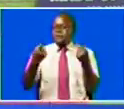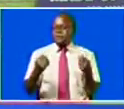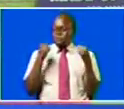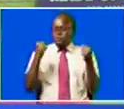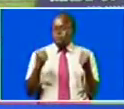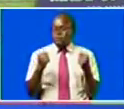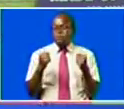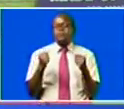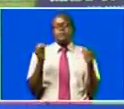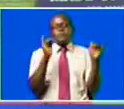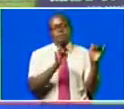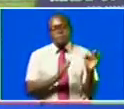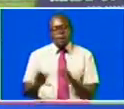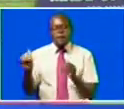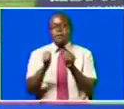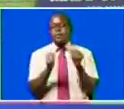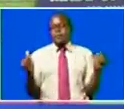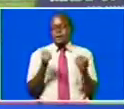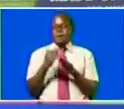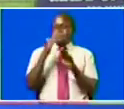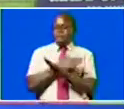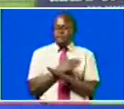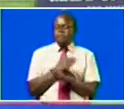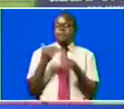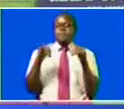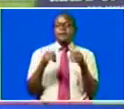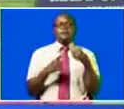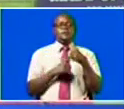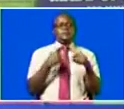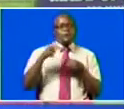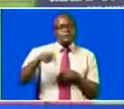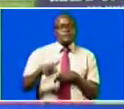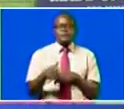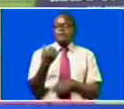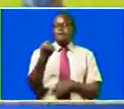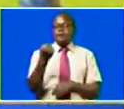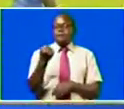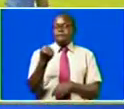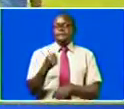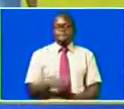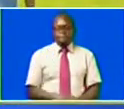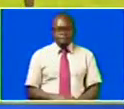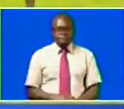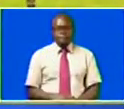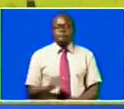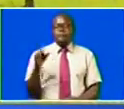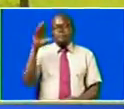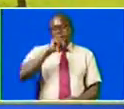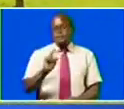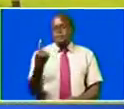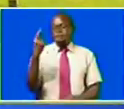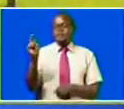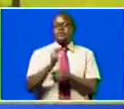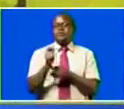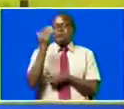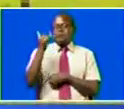play five games. Because we in the series, we usually play six games in the final. So this one, we're playing five, a game less. The team missed their first week of training over